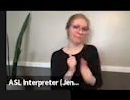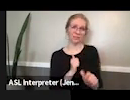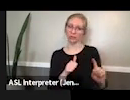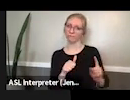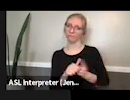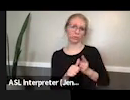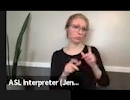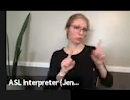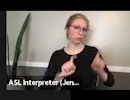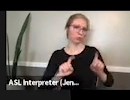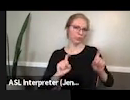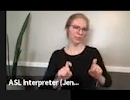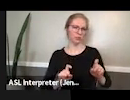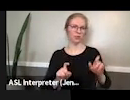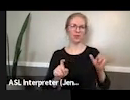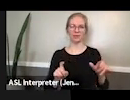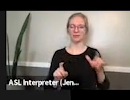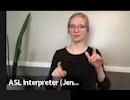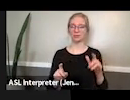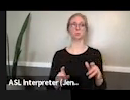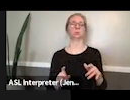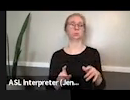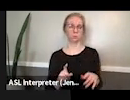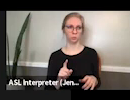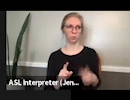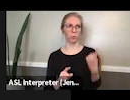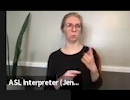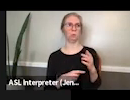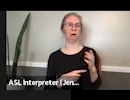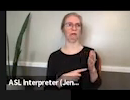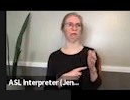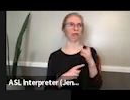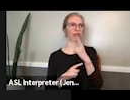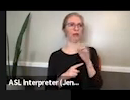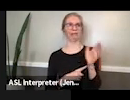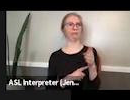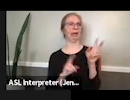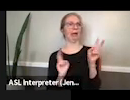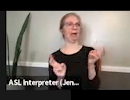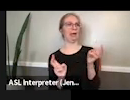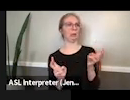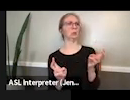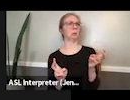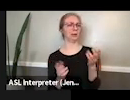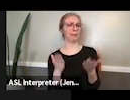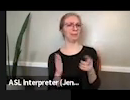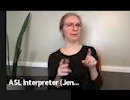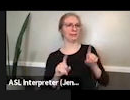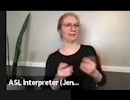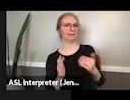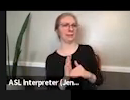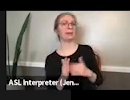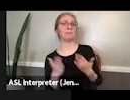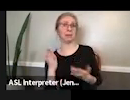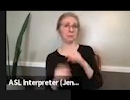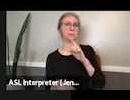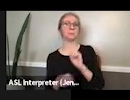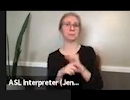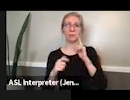put the red flag up the flagpole to say, follow, retest, maybe there is a loss. But this is much